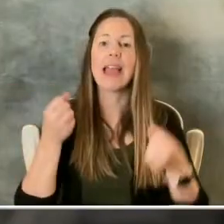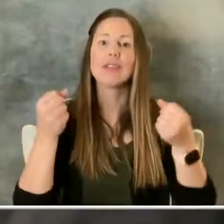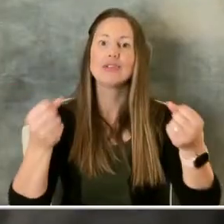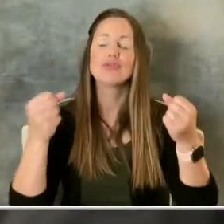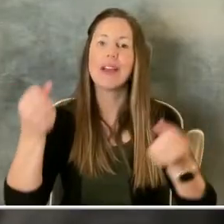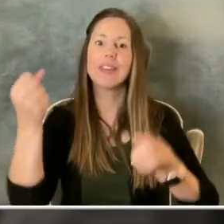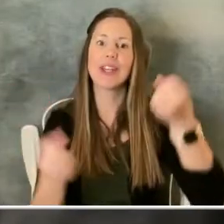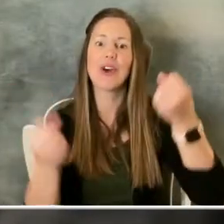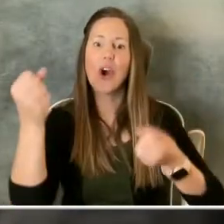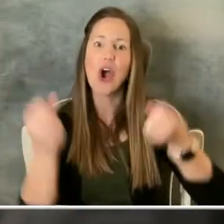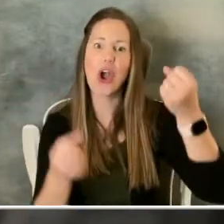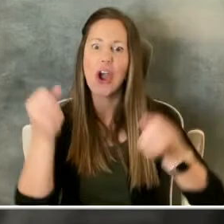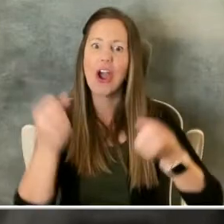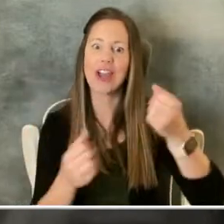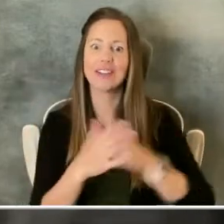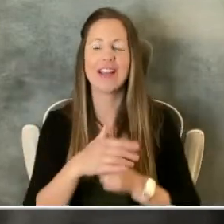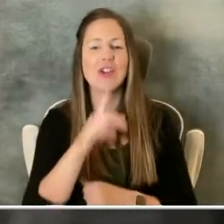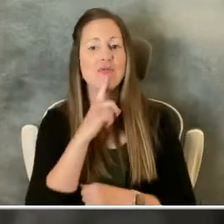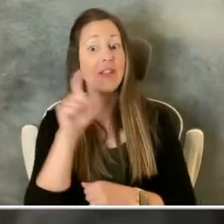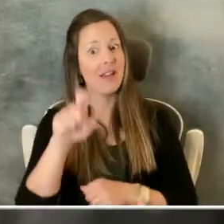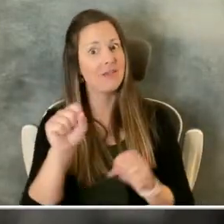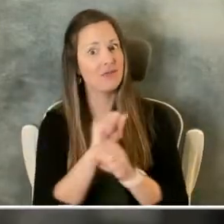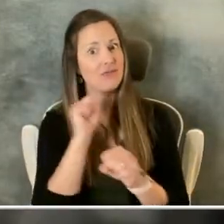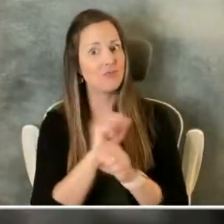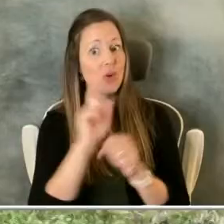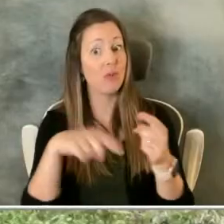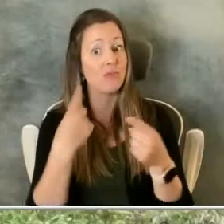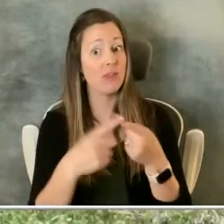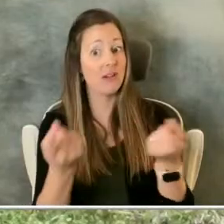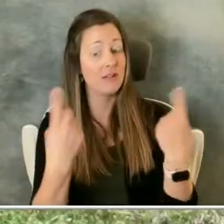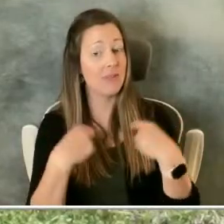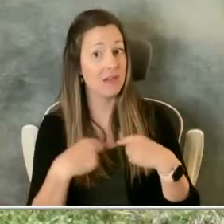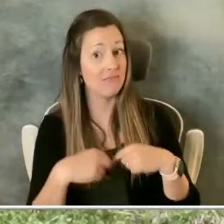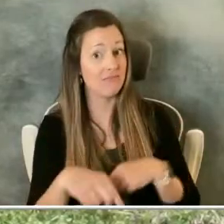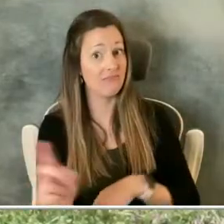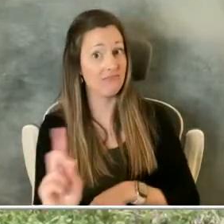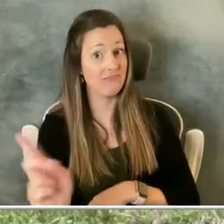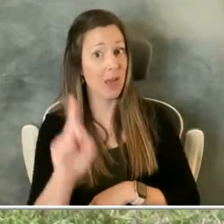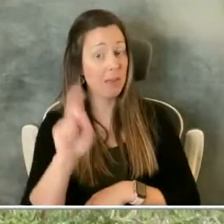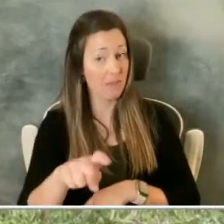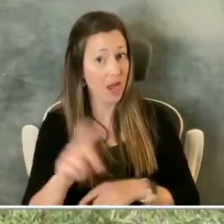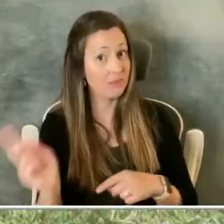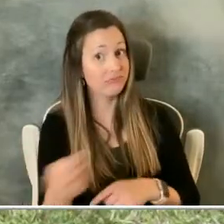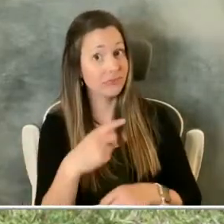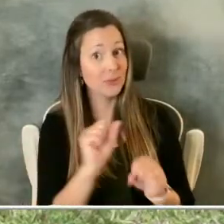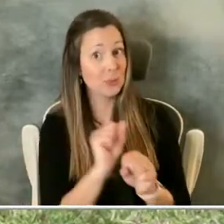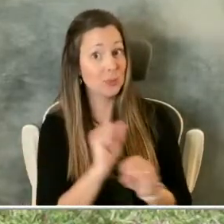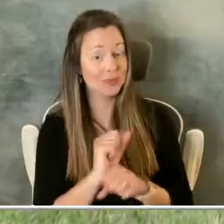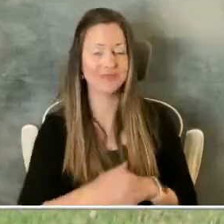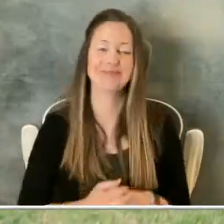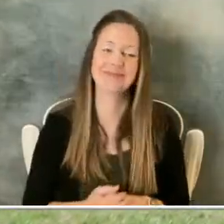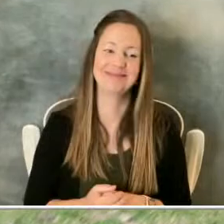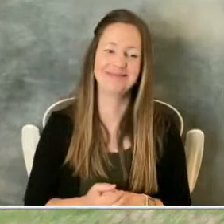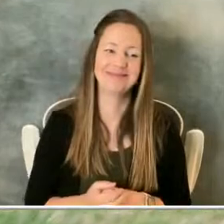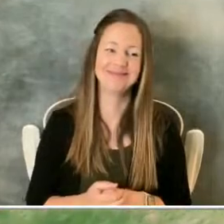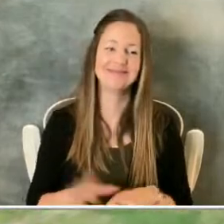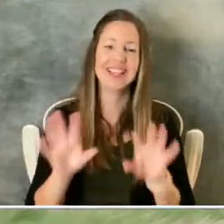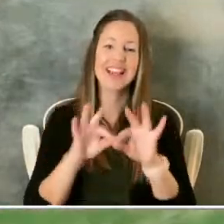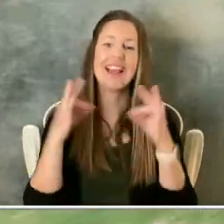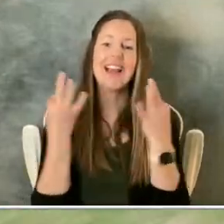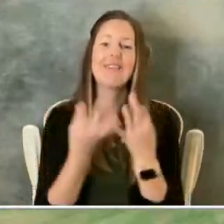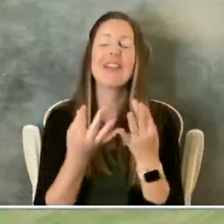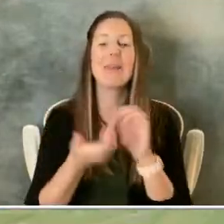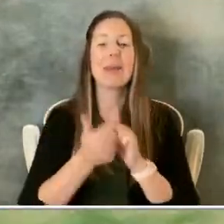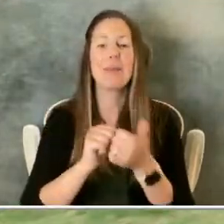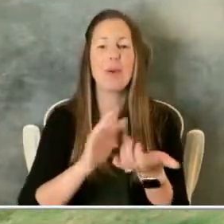You gotta work when you come in here. There's no dilly-dallying around. Family and sports medicine physician Dr. Nicole